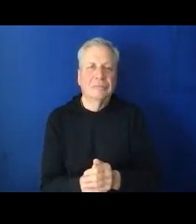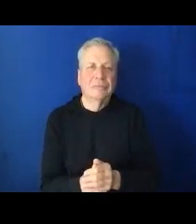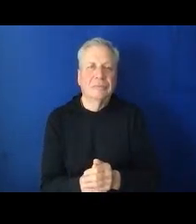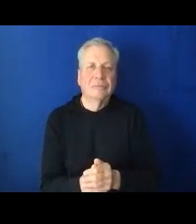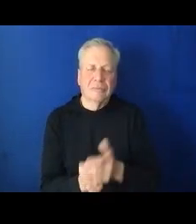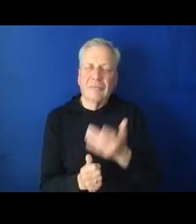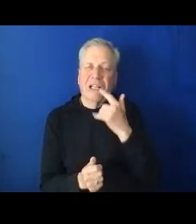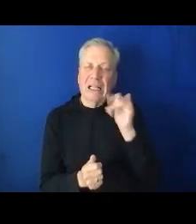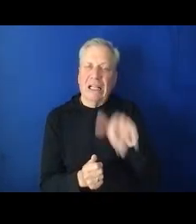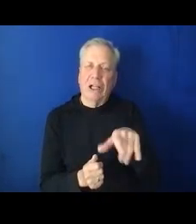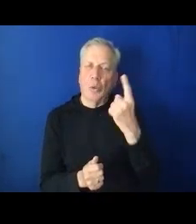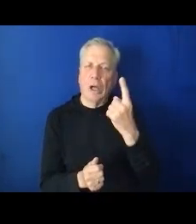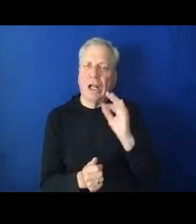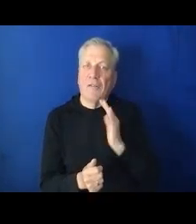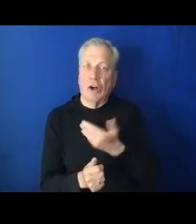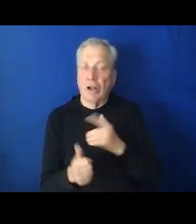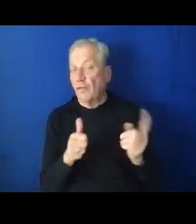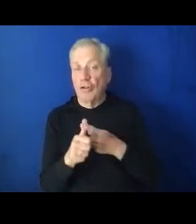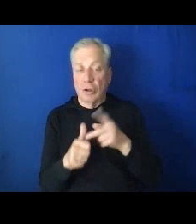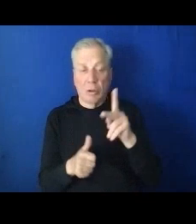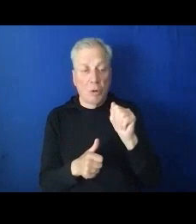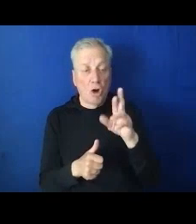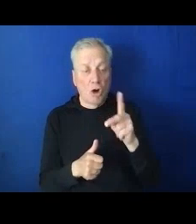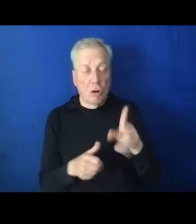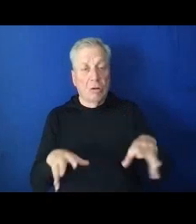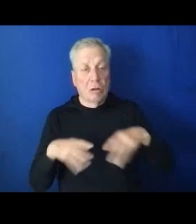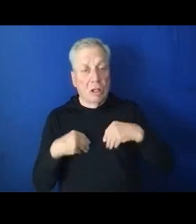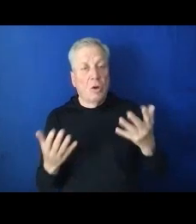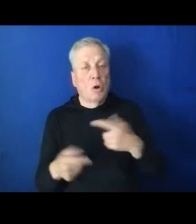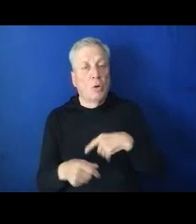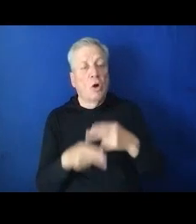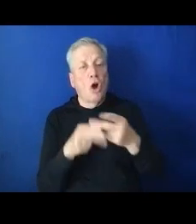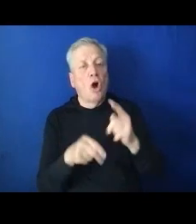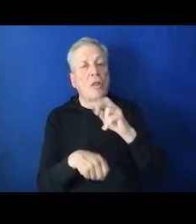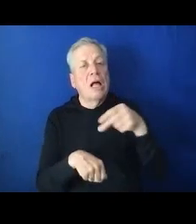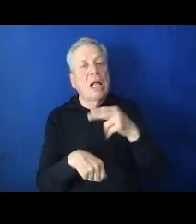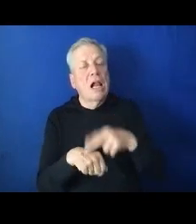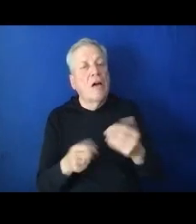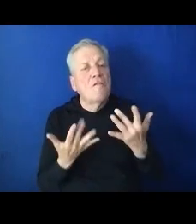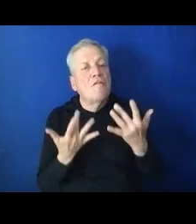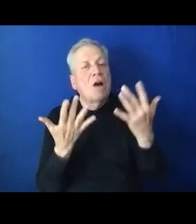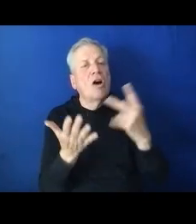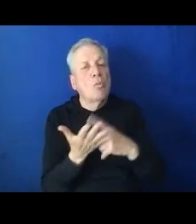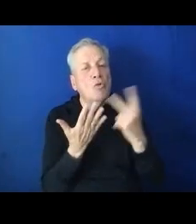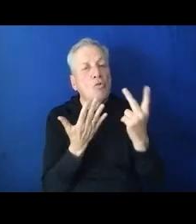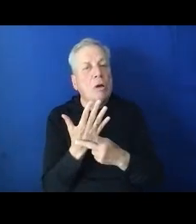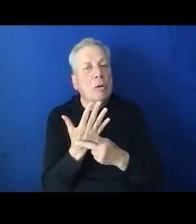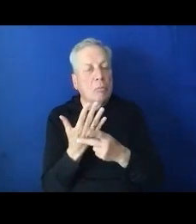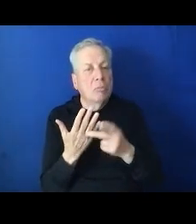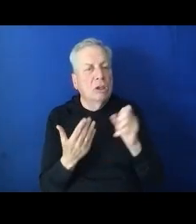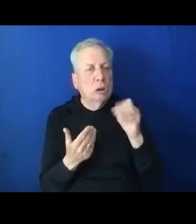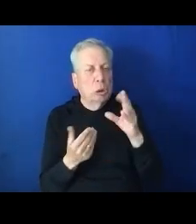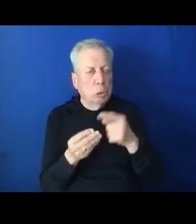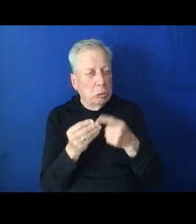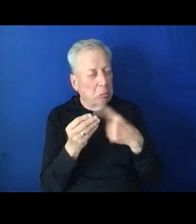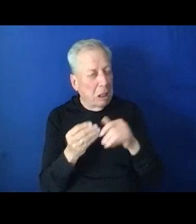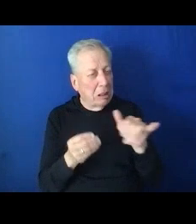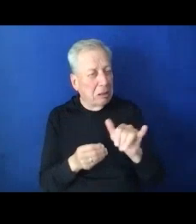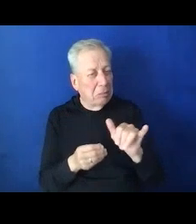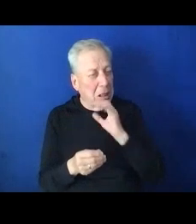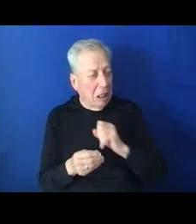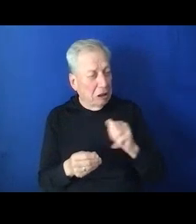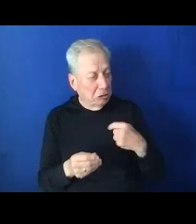This was one of the first parks to adopt what we call the natural fire program. So, and it's about the same age as me,